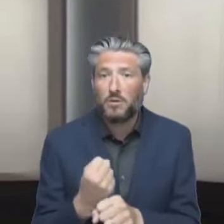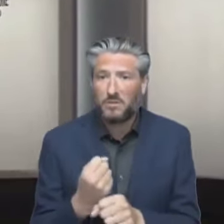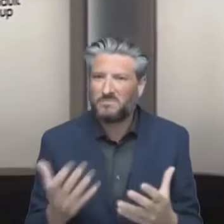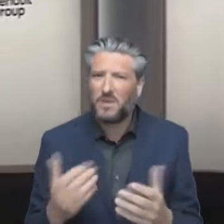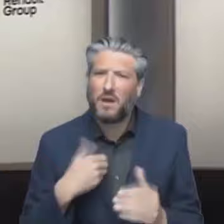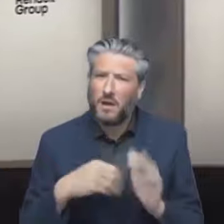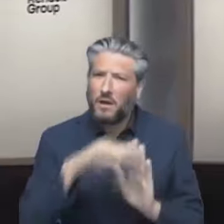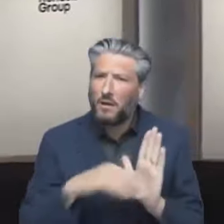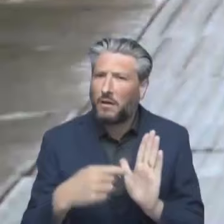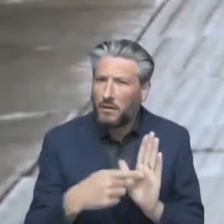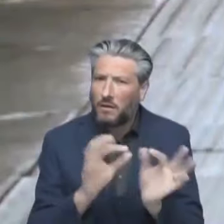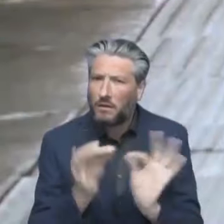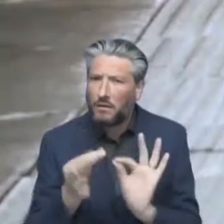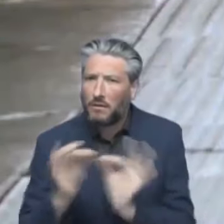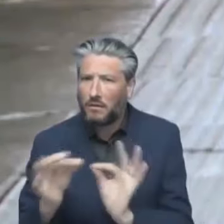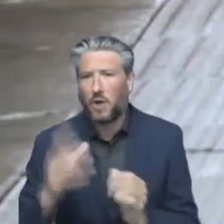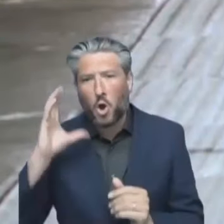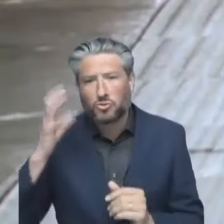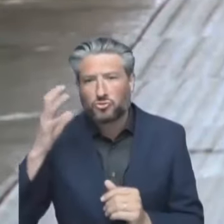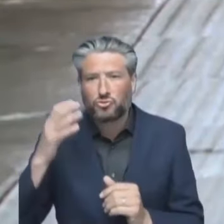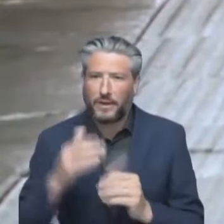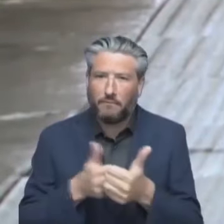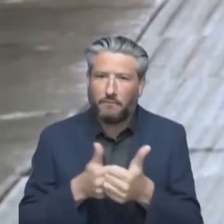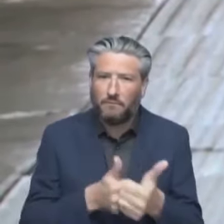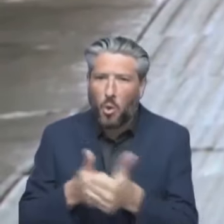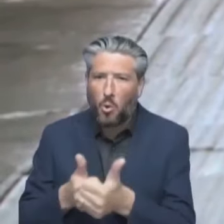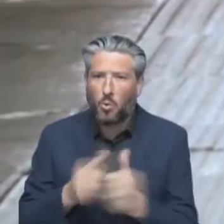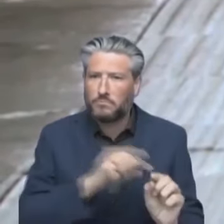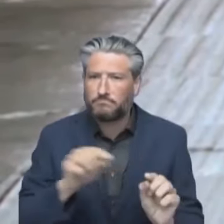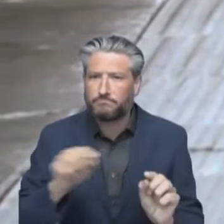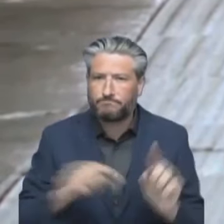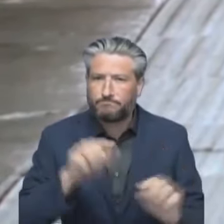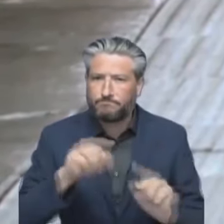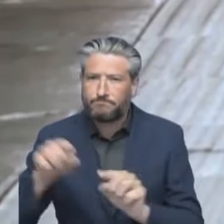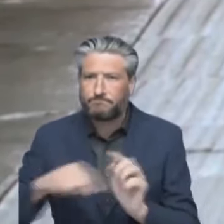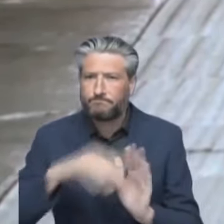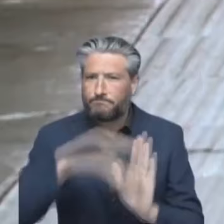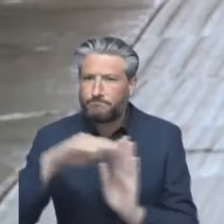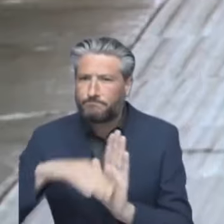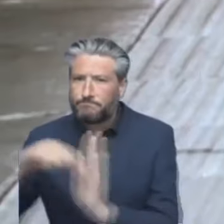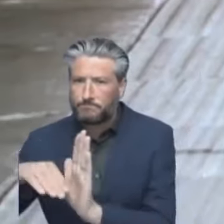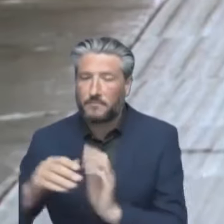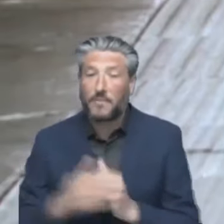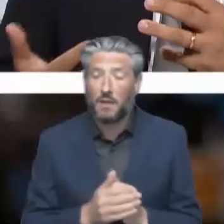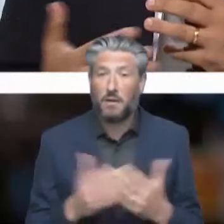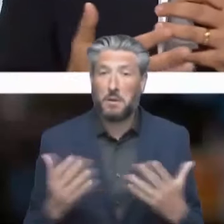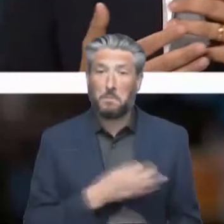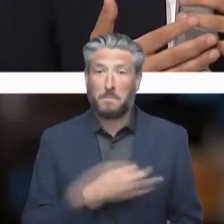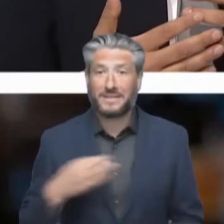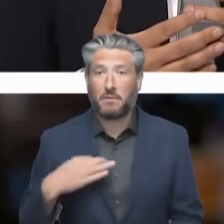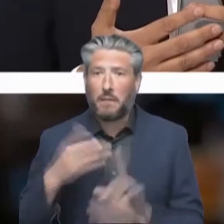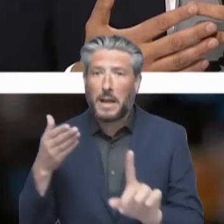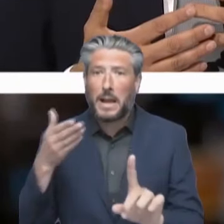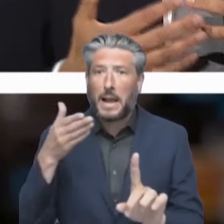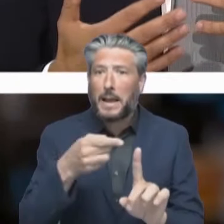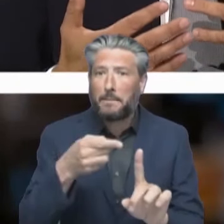So we are also launching preventative medical campaigns. The first one will start from this year onwards. And the